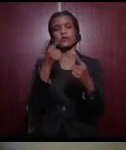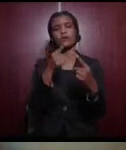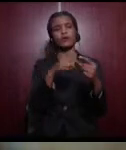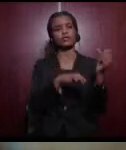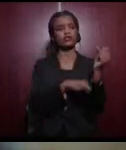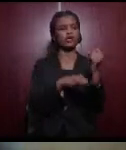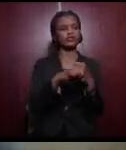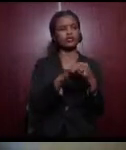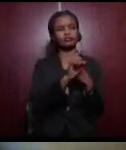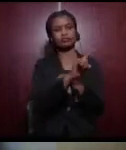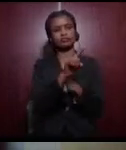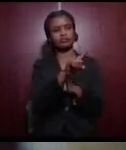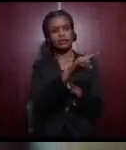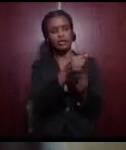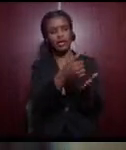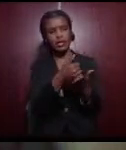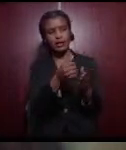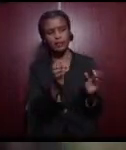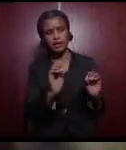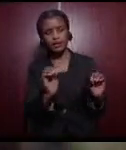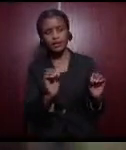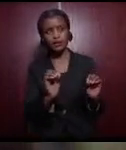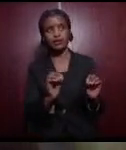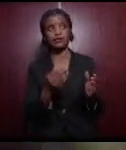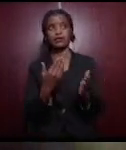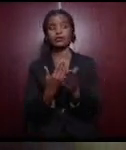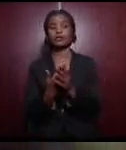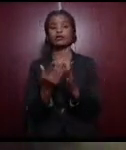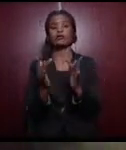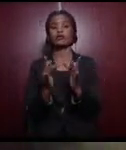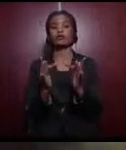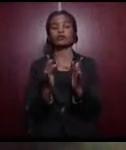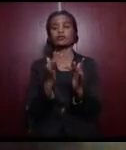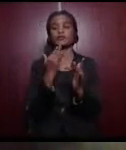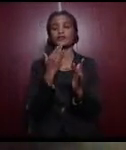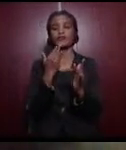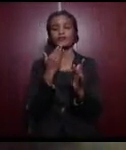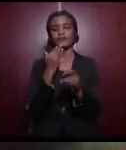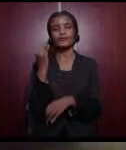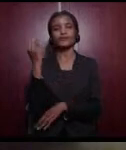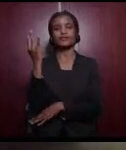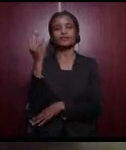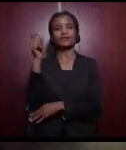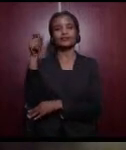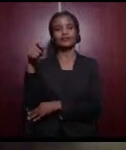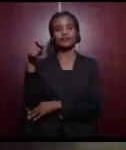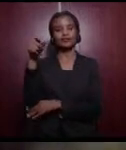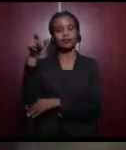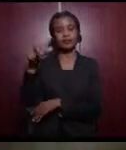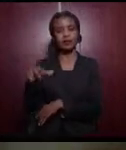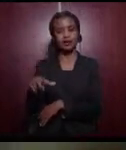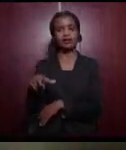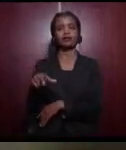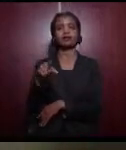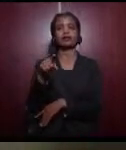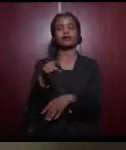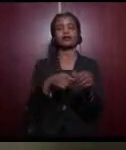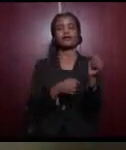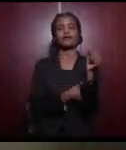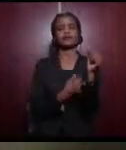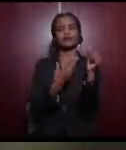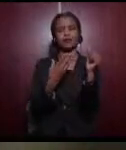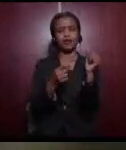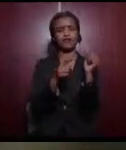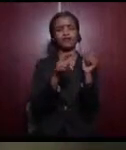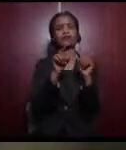up not getting any help, you can contact the Speaker's office. They do have the project managers there at the Speaker's office,